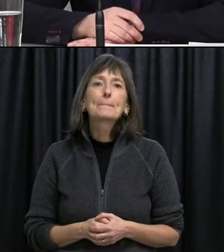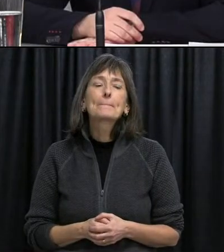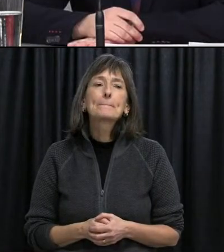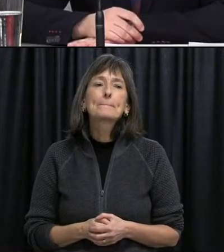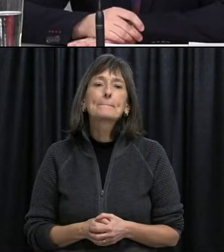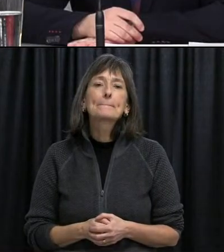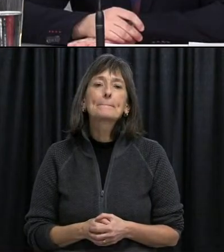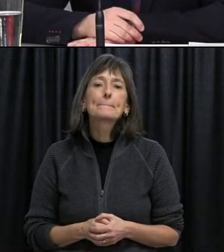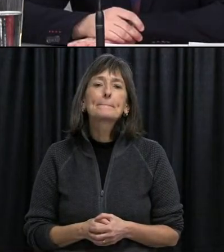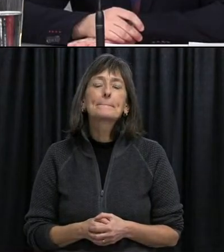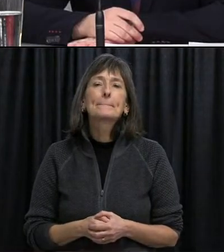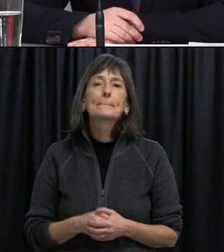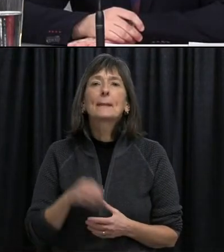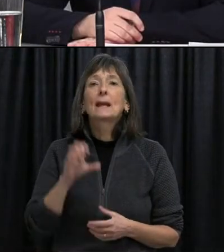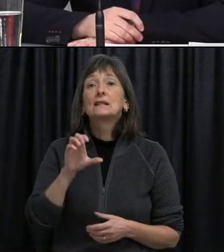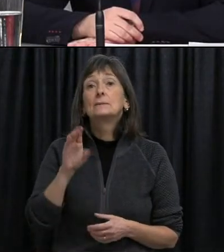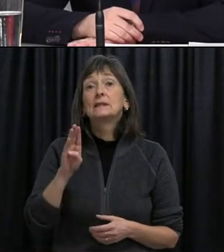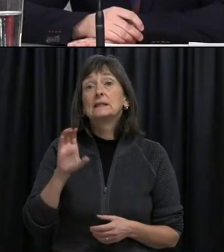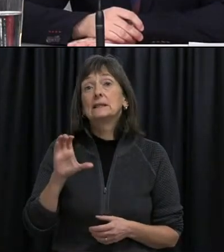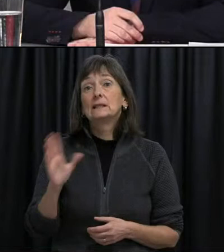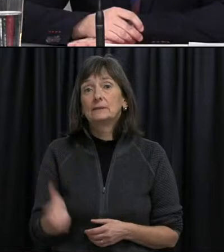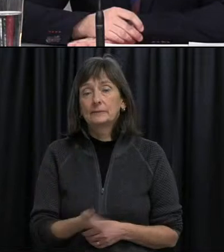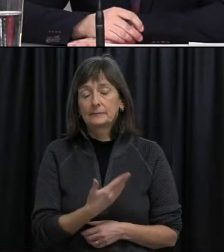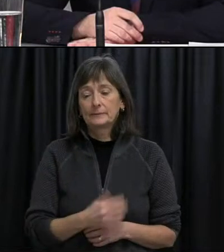Thanks, Josie. Peter Cowan with CBC.